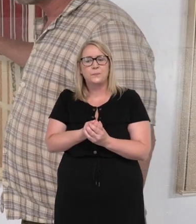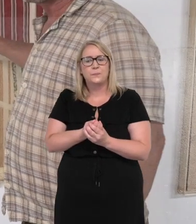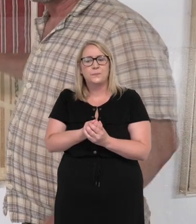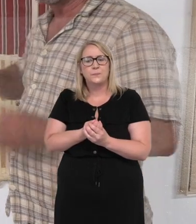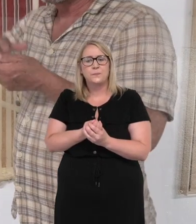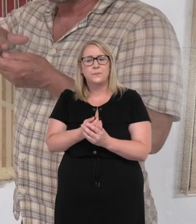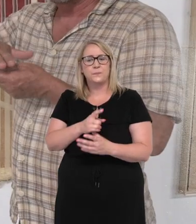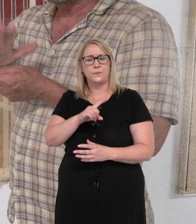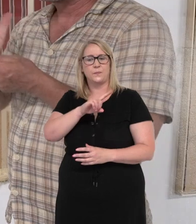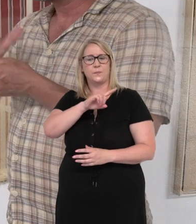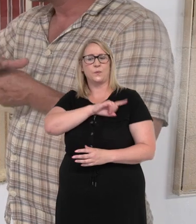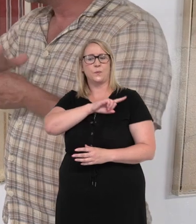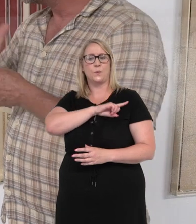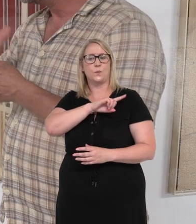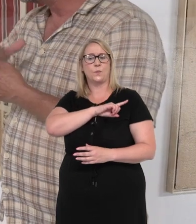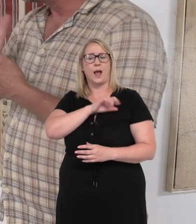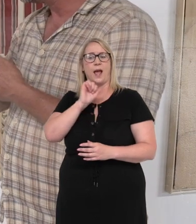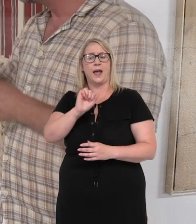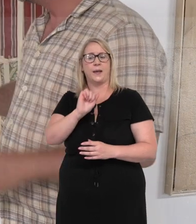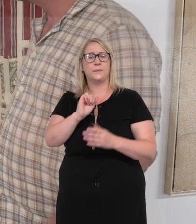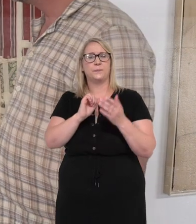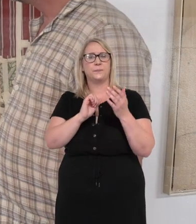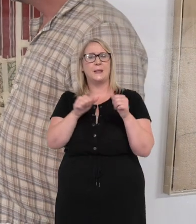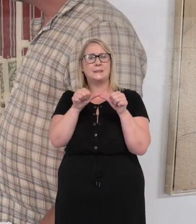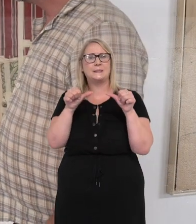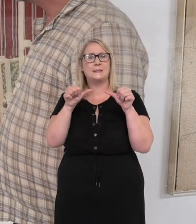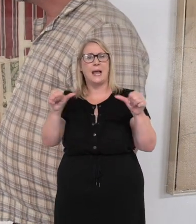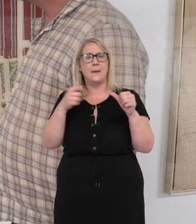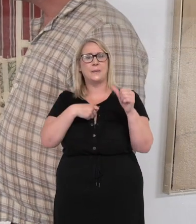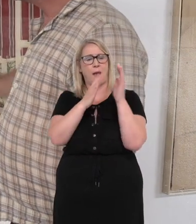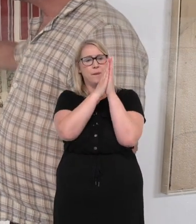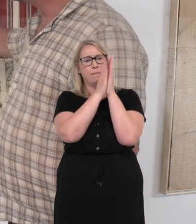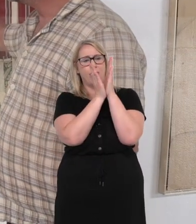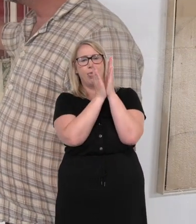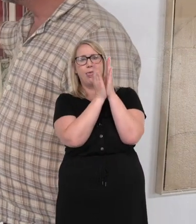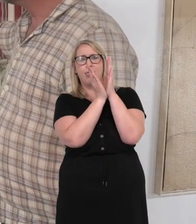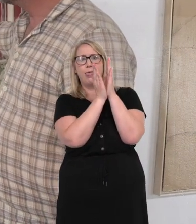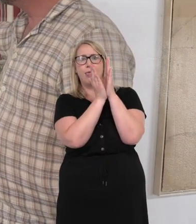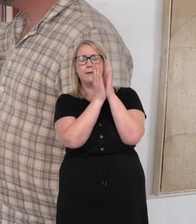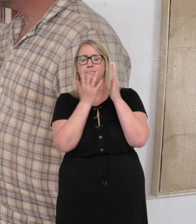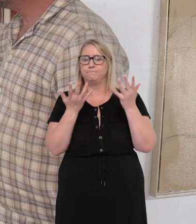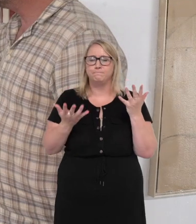the masking tape tends to pull away, and